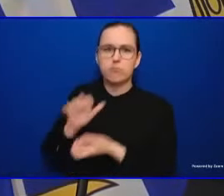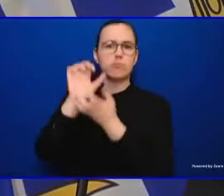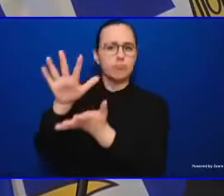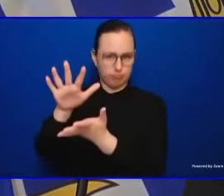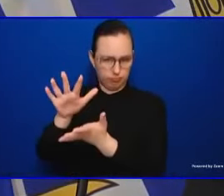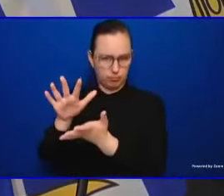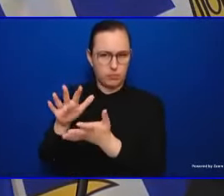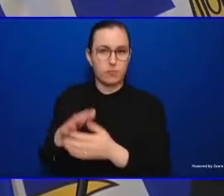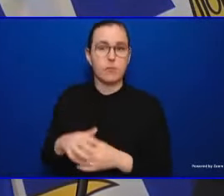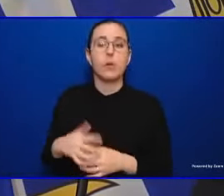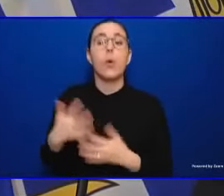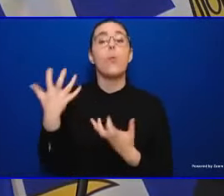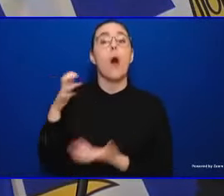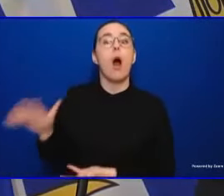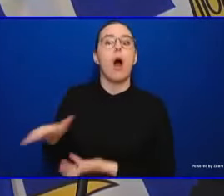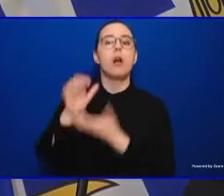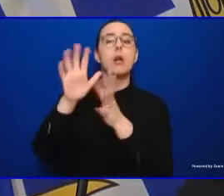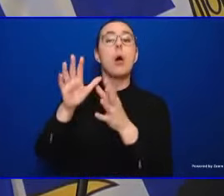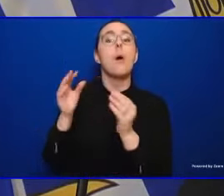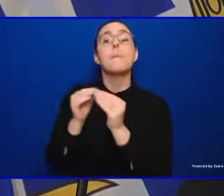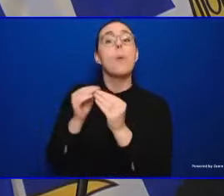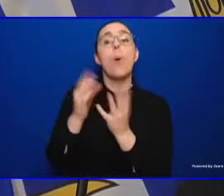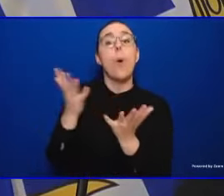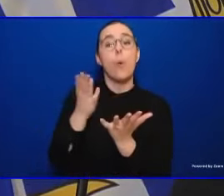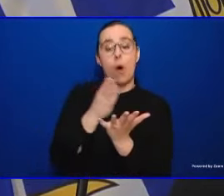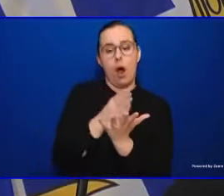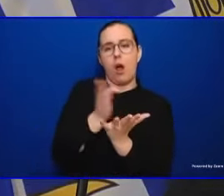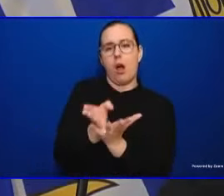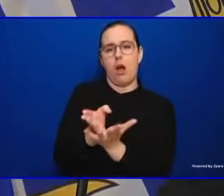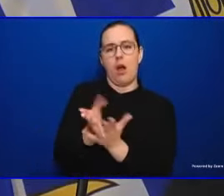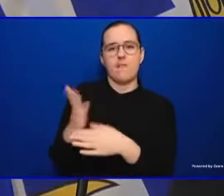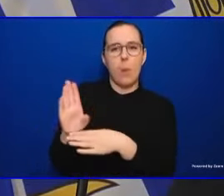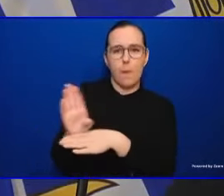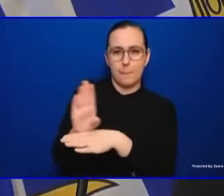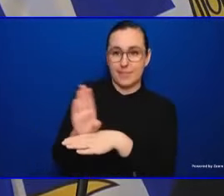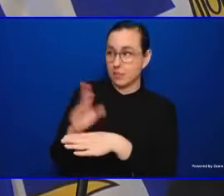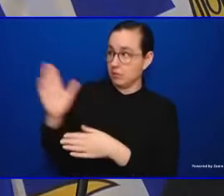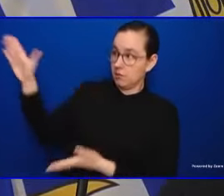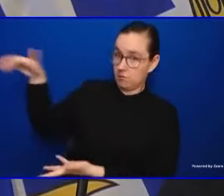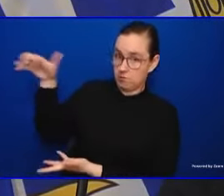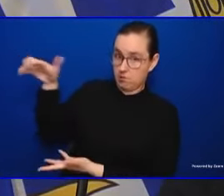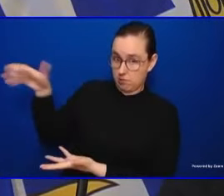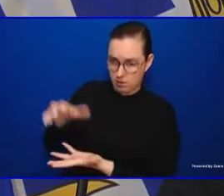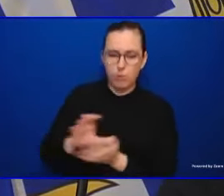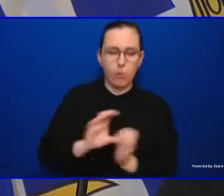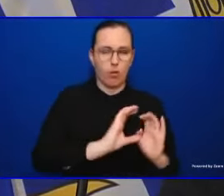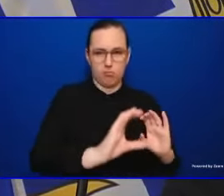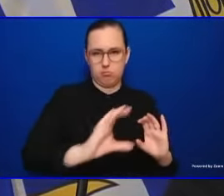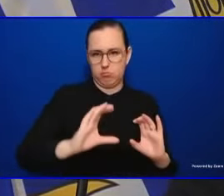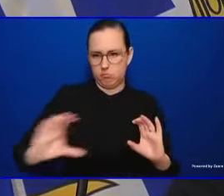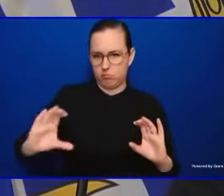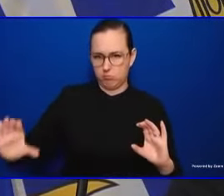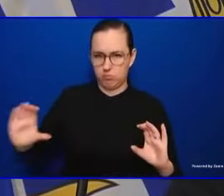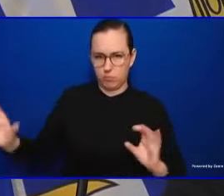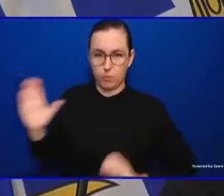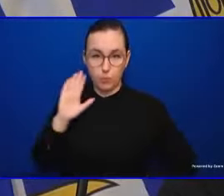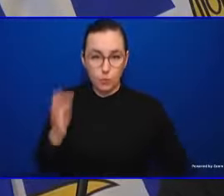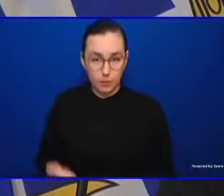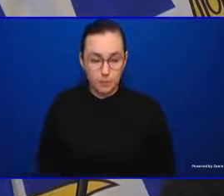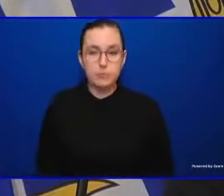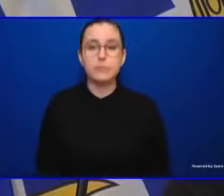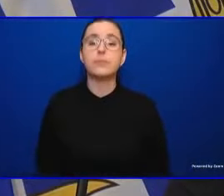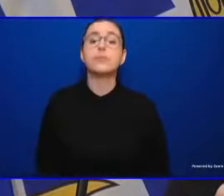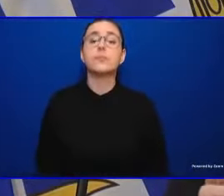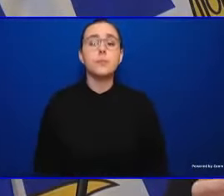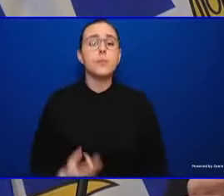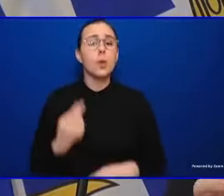using rapid tests to help us understand where outbreaks and clusters are happening, including being able